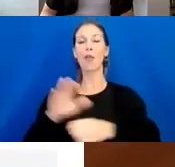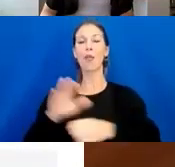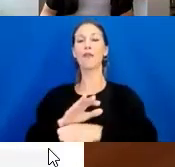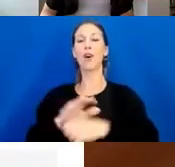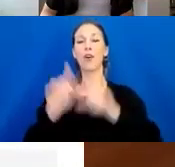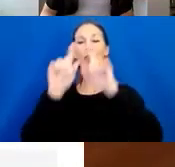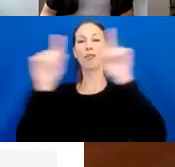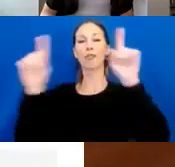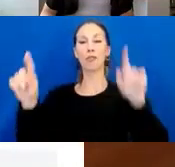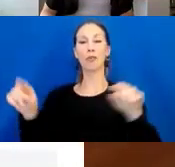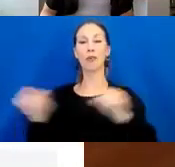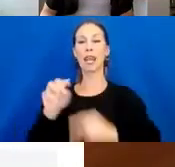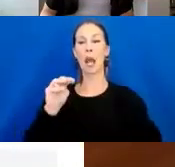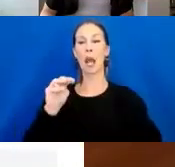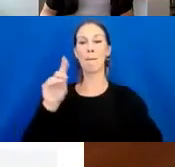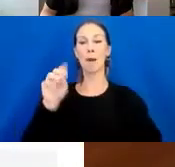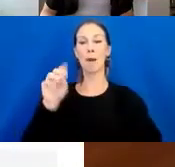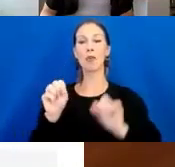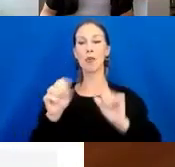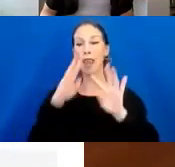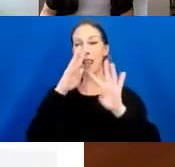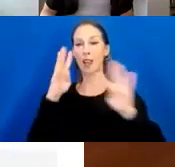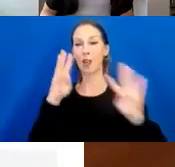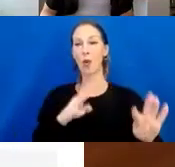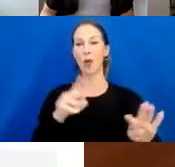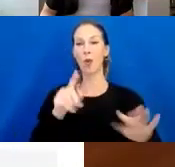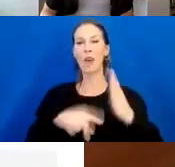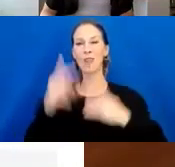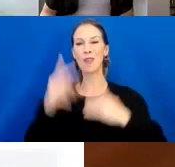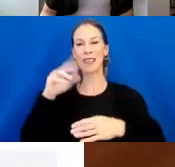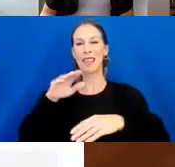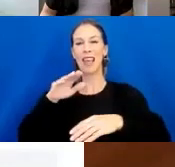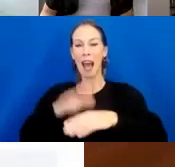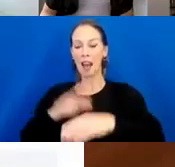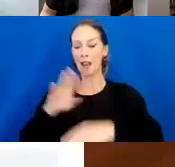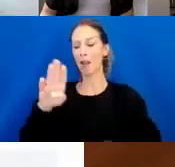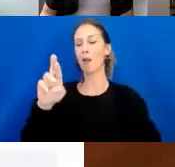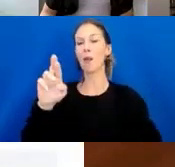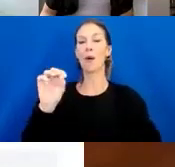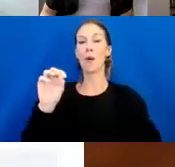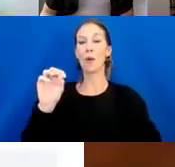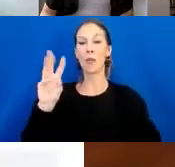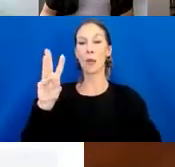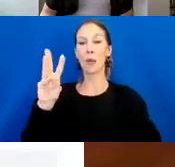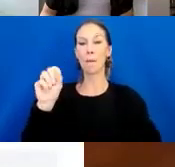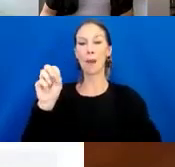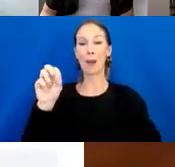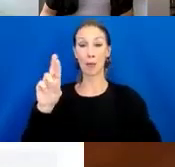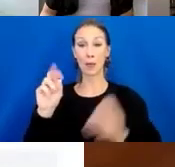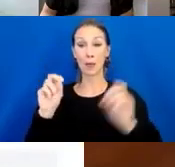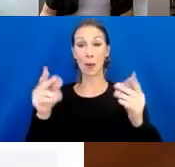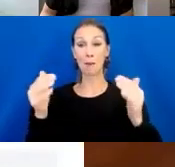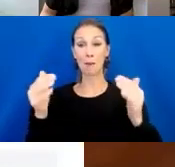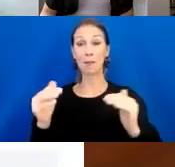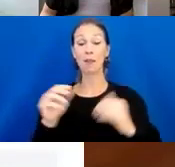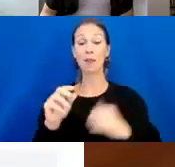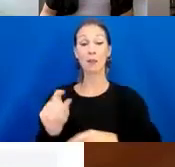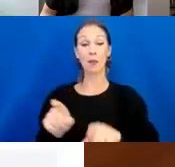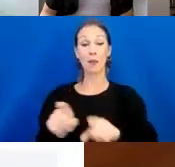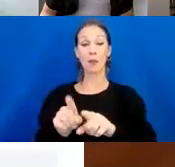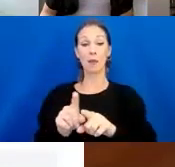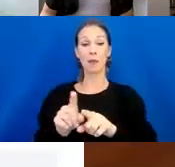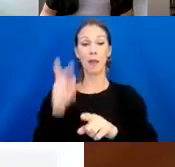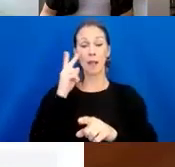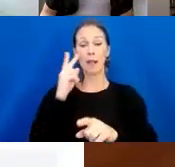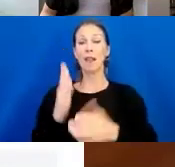just ignore what is shown on the browser. Okay. And then there are some questions